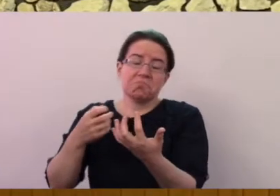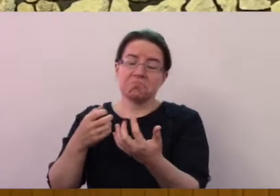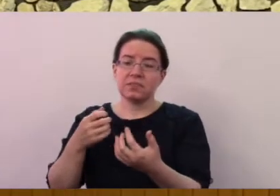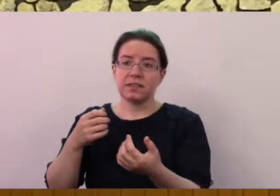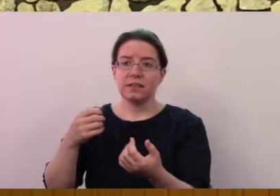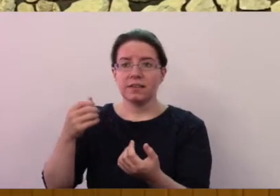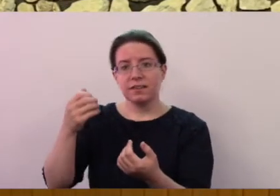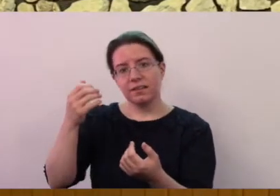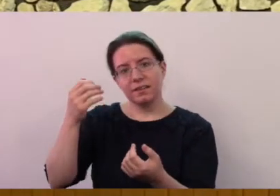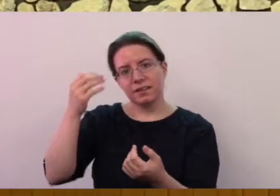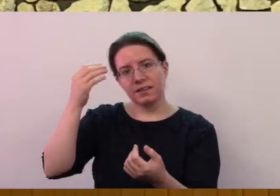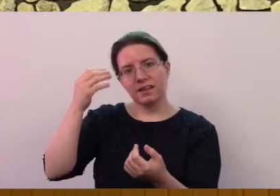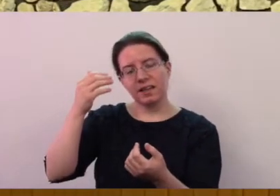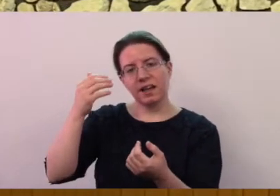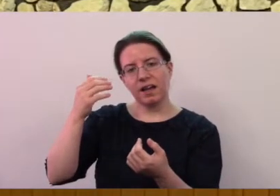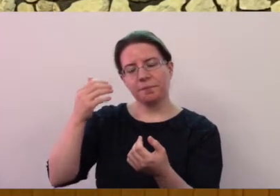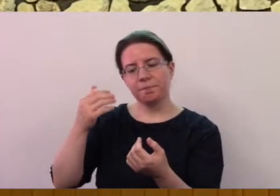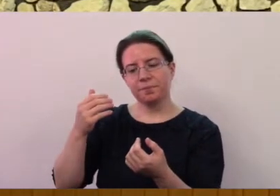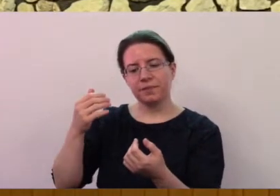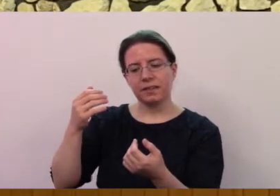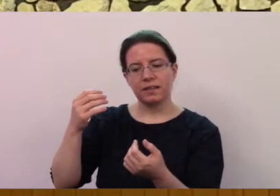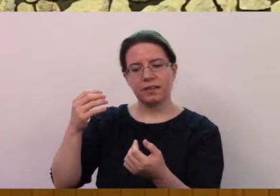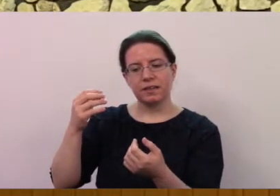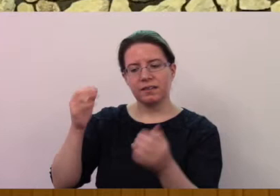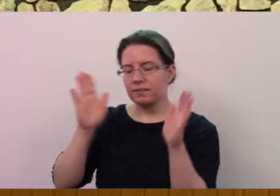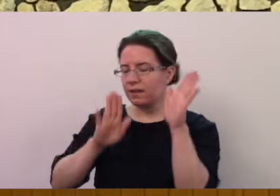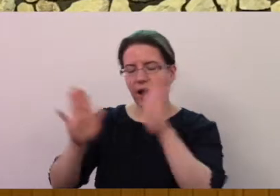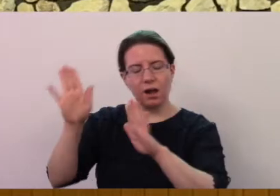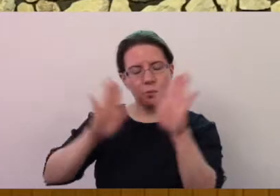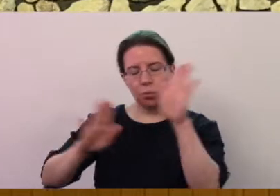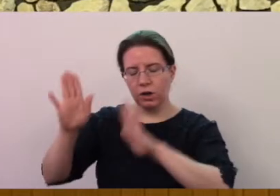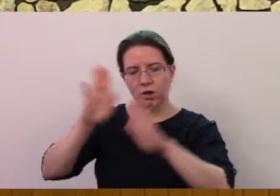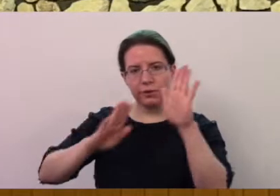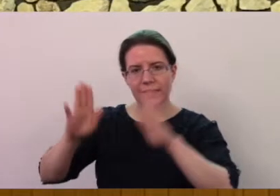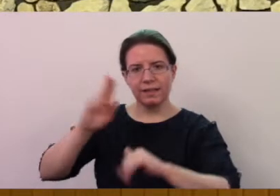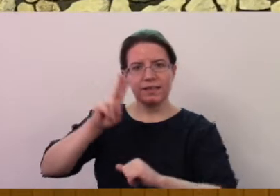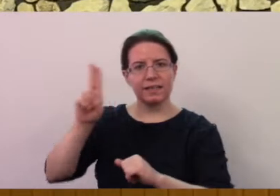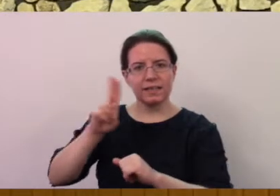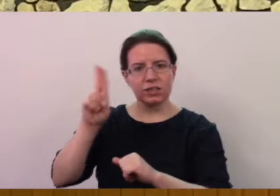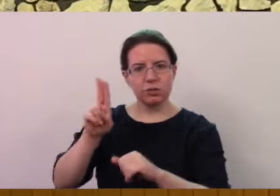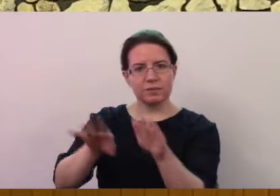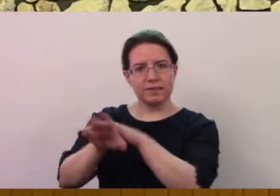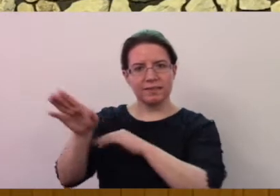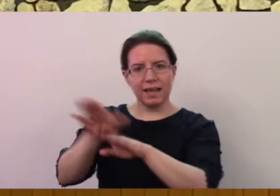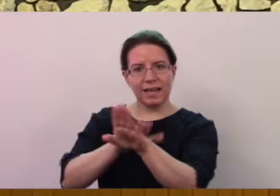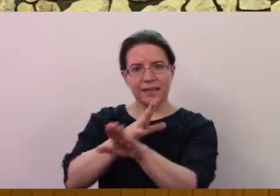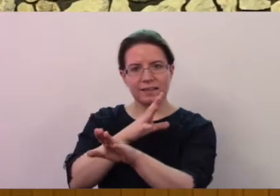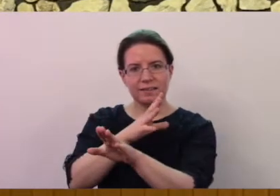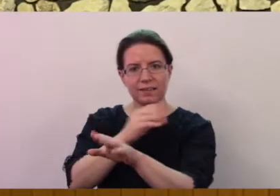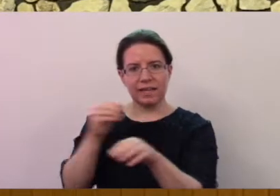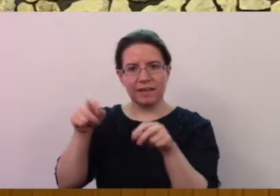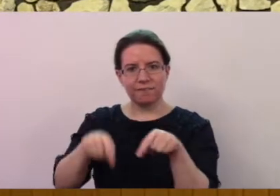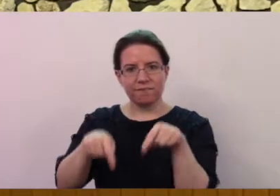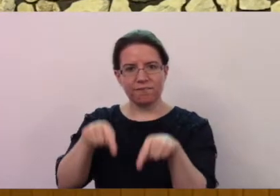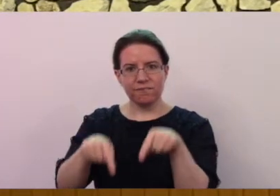aren't concerned about where they touch and what they touch. But that squirrel is a rodent, and we're not